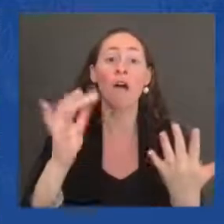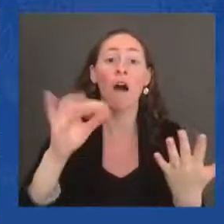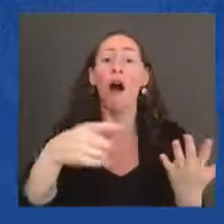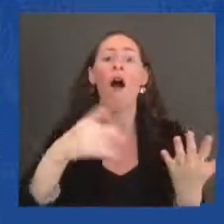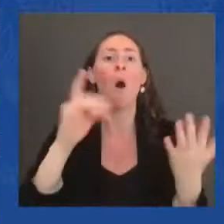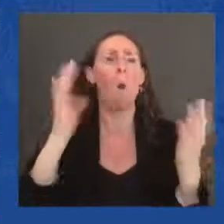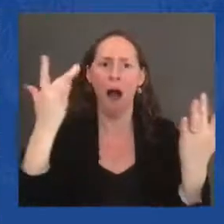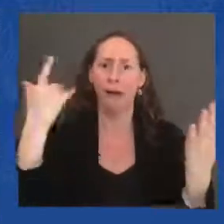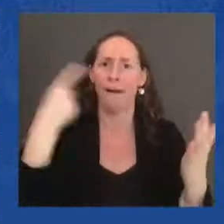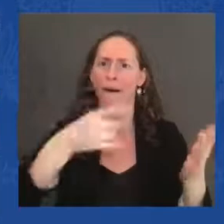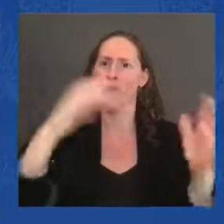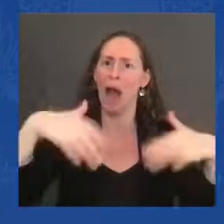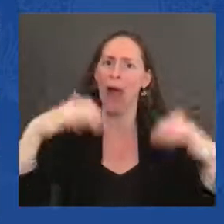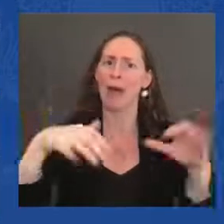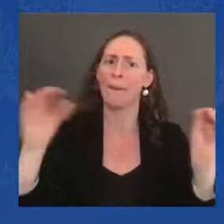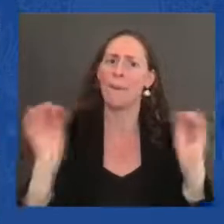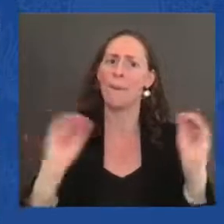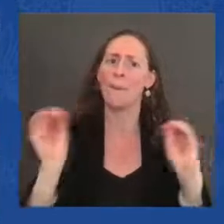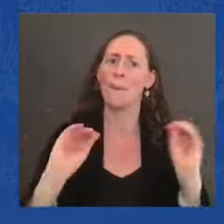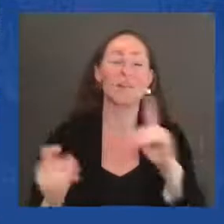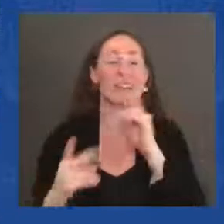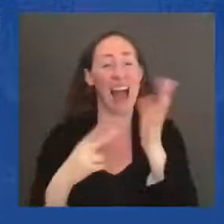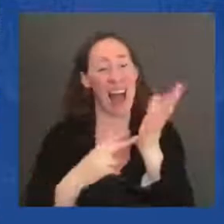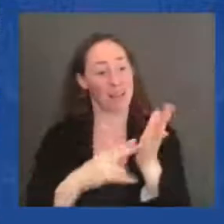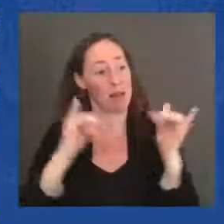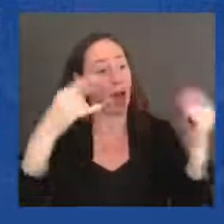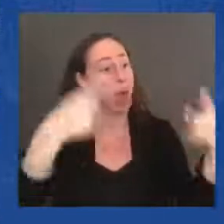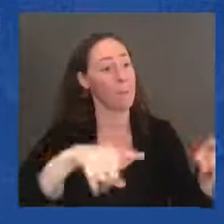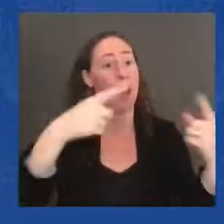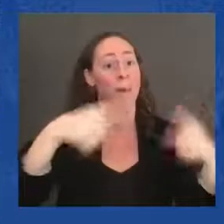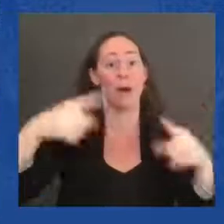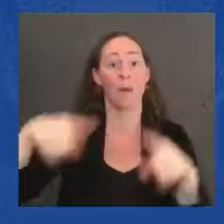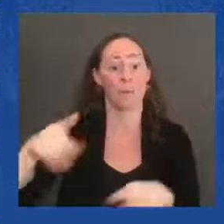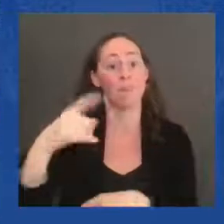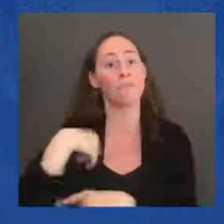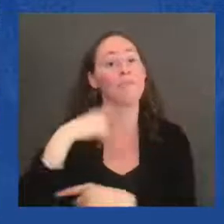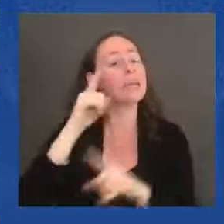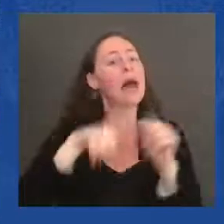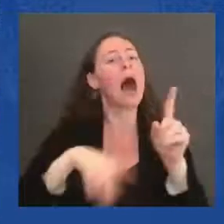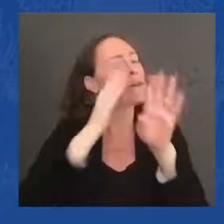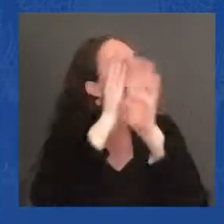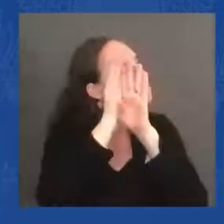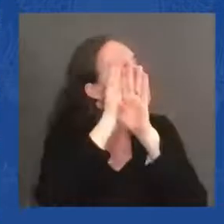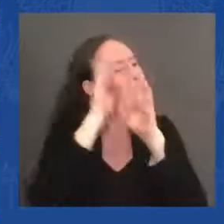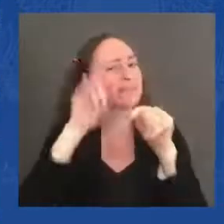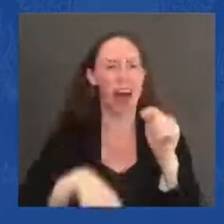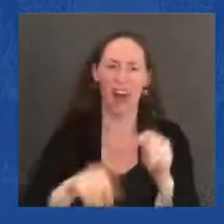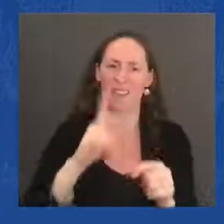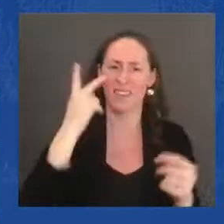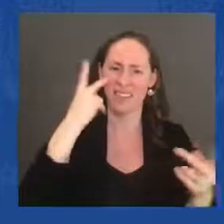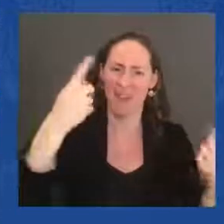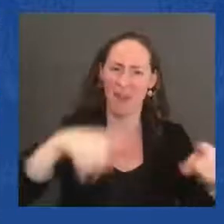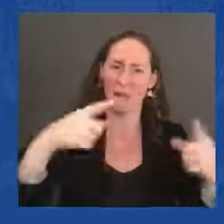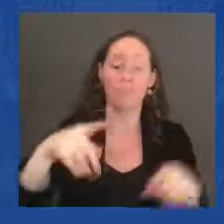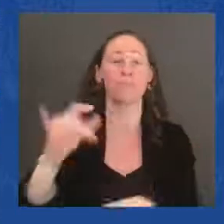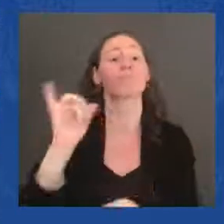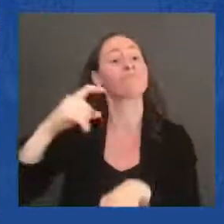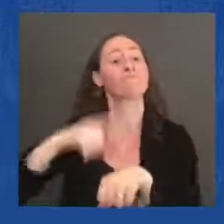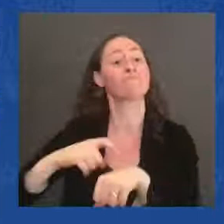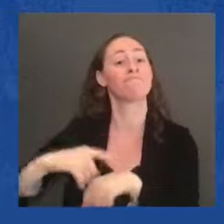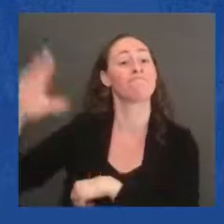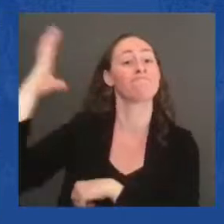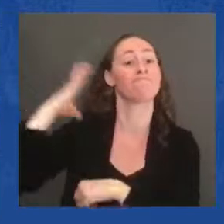President Obama used to always kid me. I say, reality has a way of working its way in. Well, the